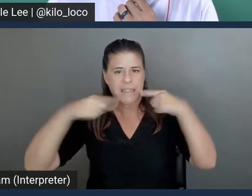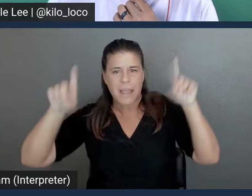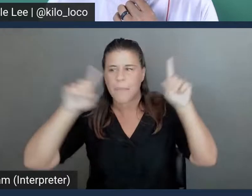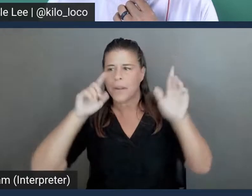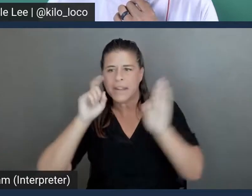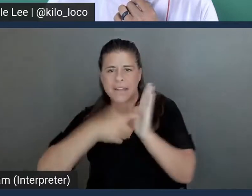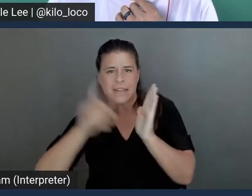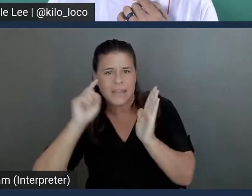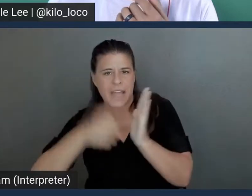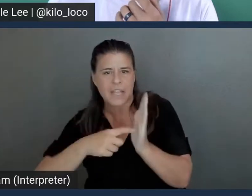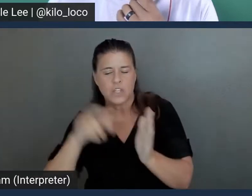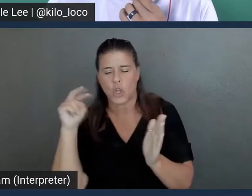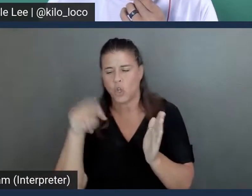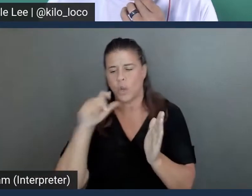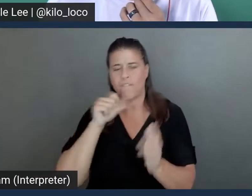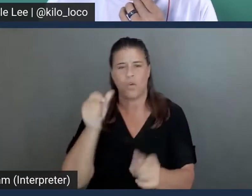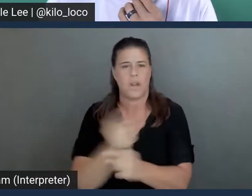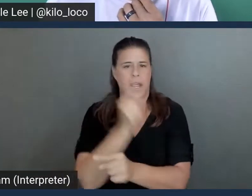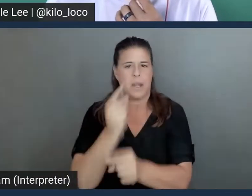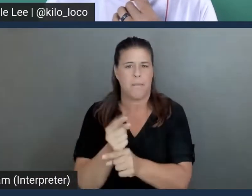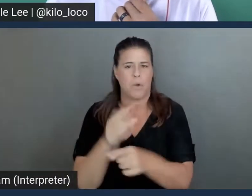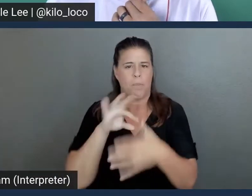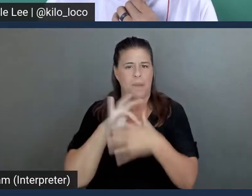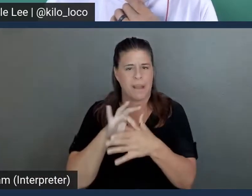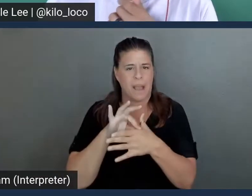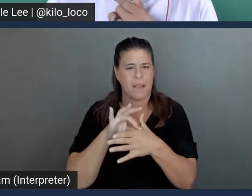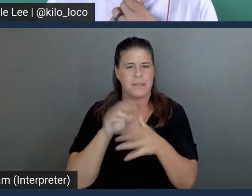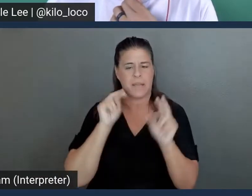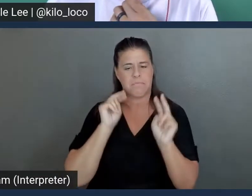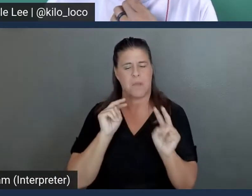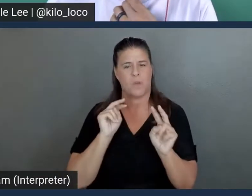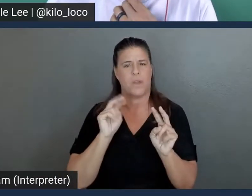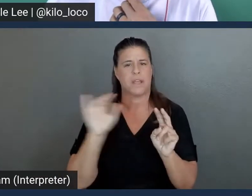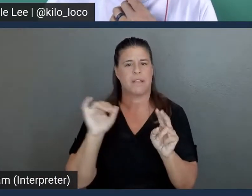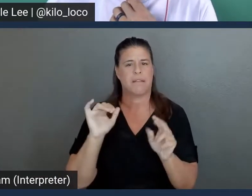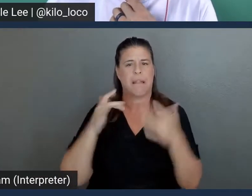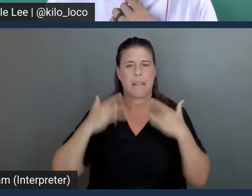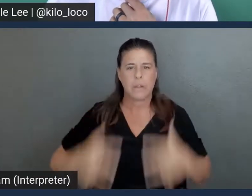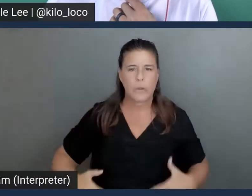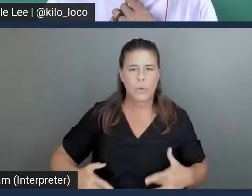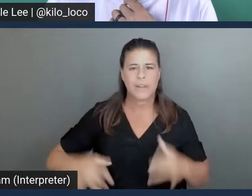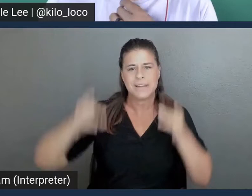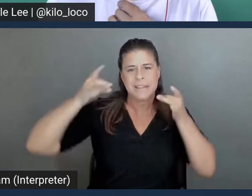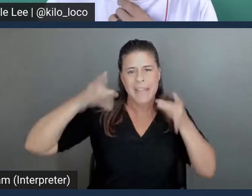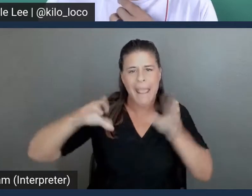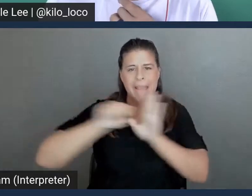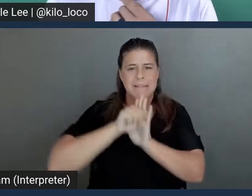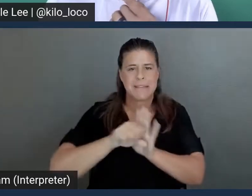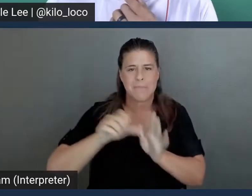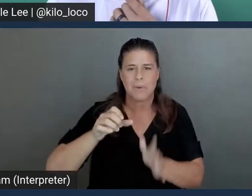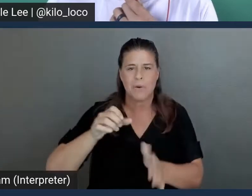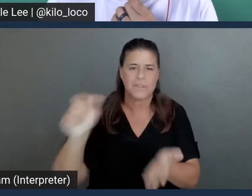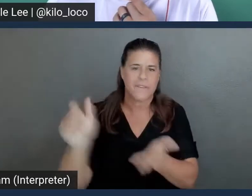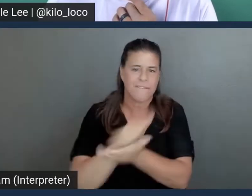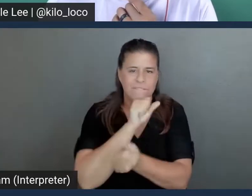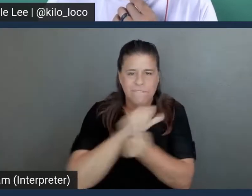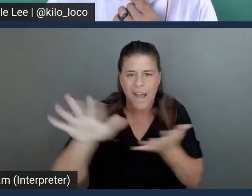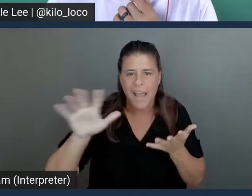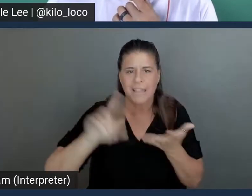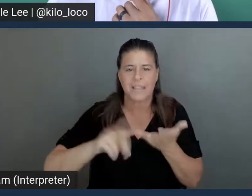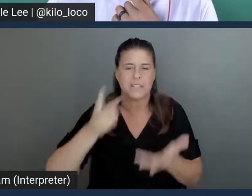for inappropriate content, so moderation, think like nudity, hate symbols, violence, smoking,